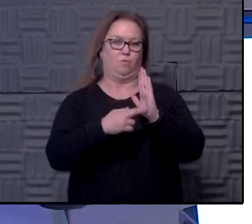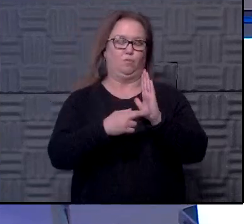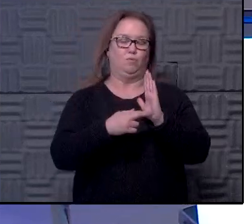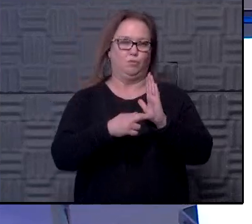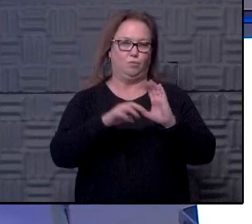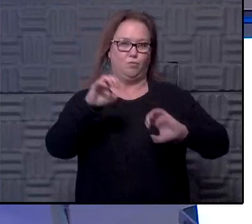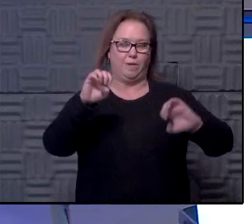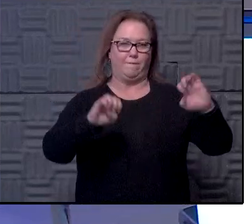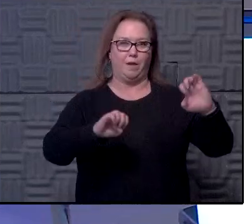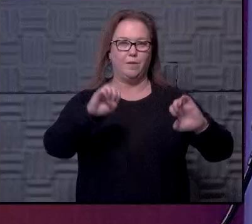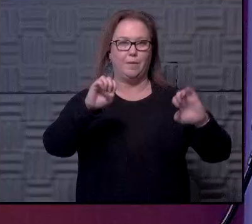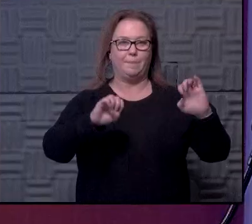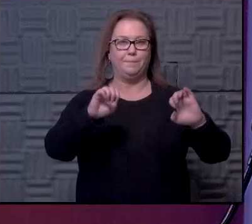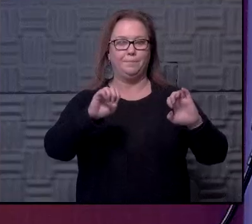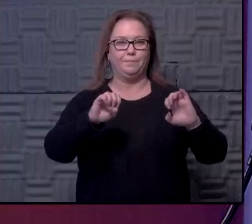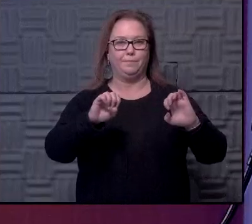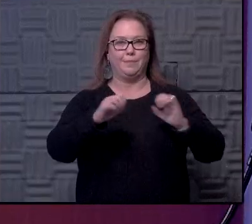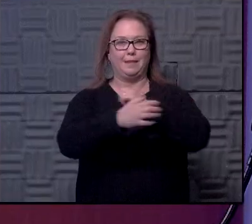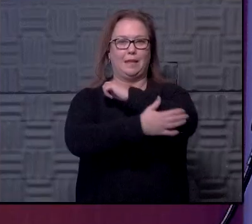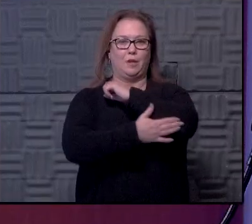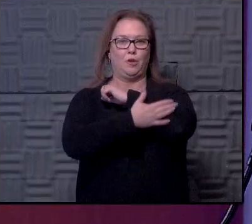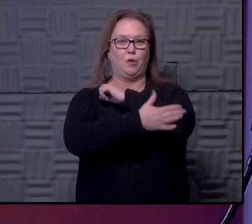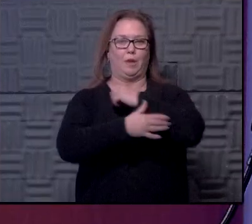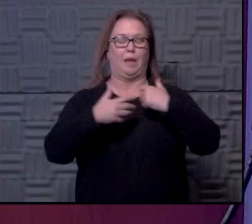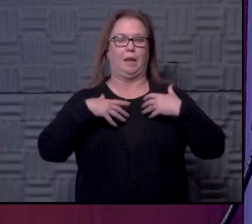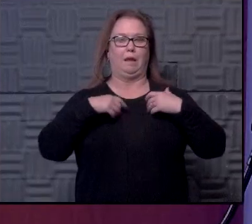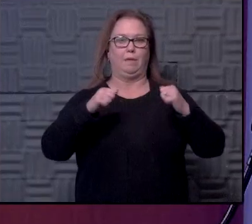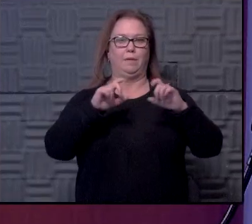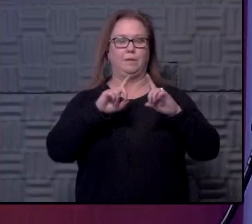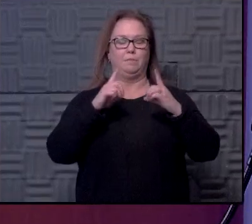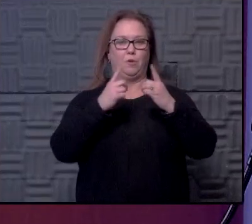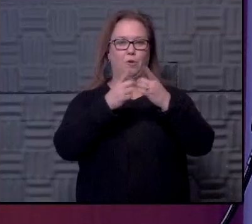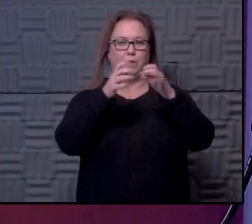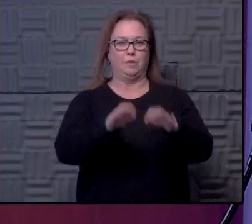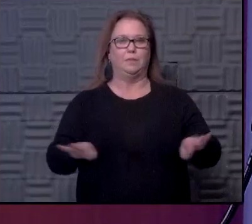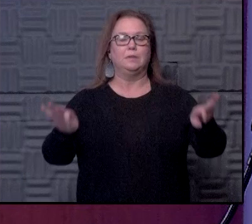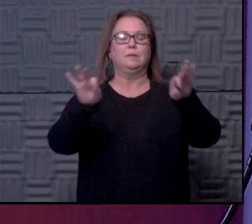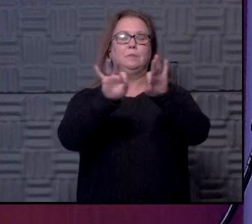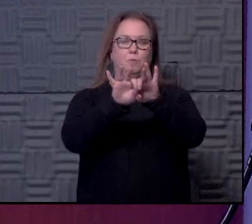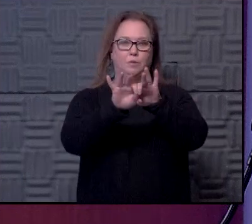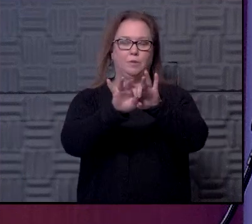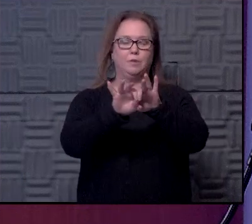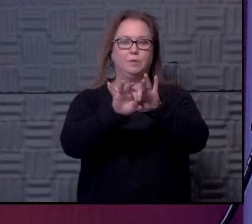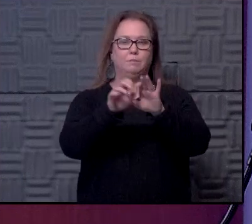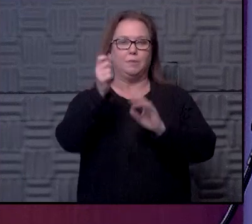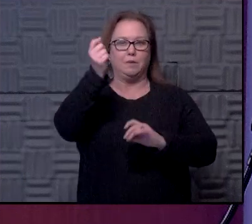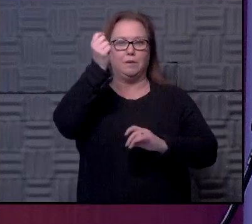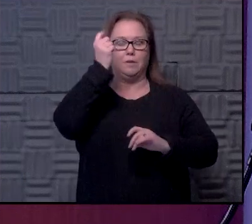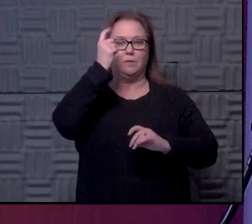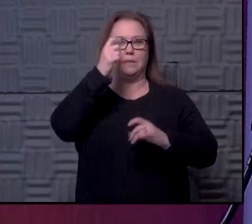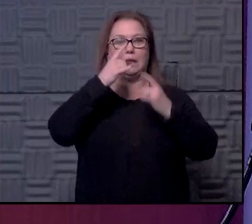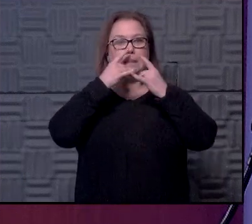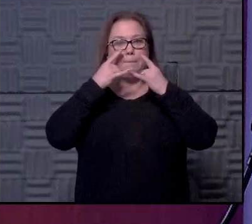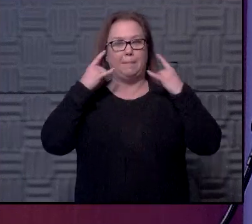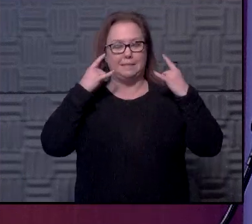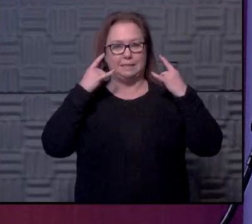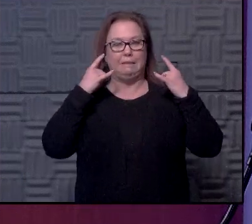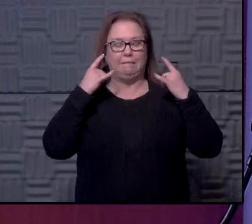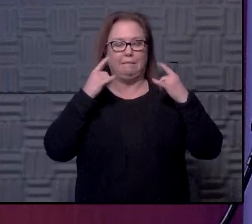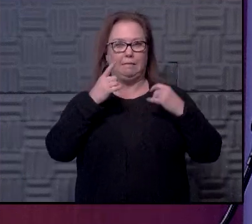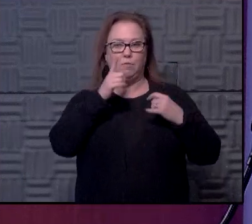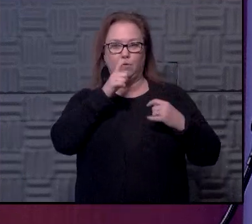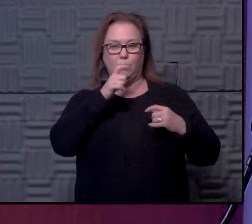would evaluate, and again, like getting your county health department involved is going to be important in this situation, but understanding what were the masking